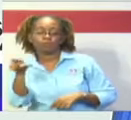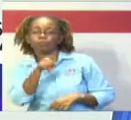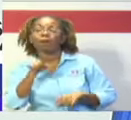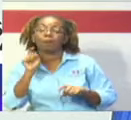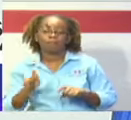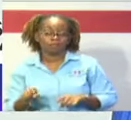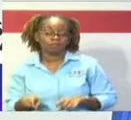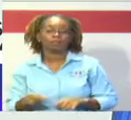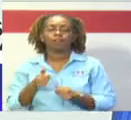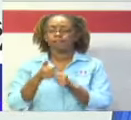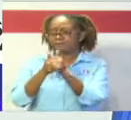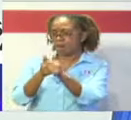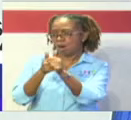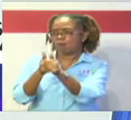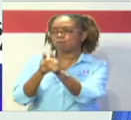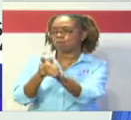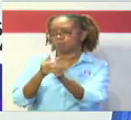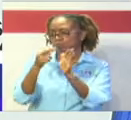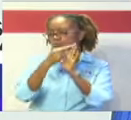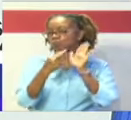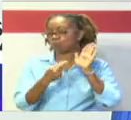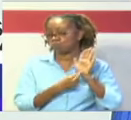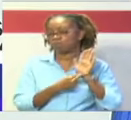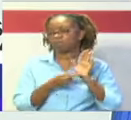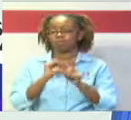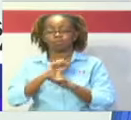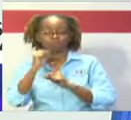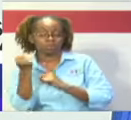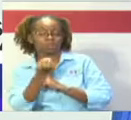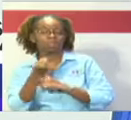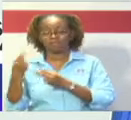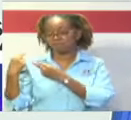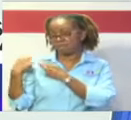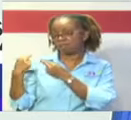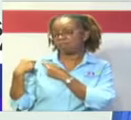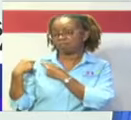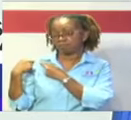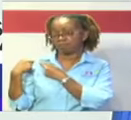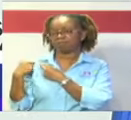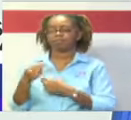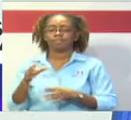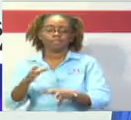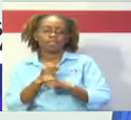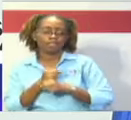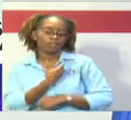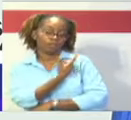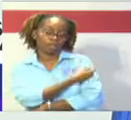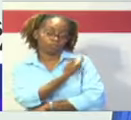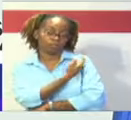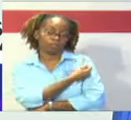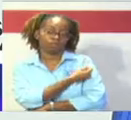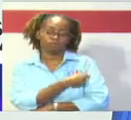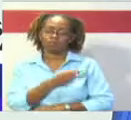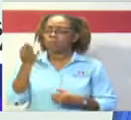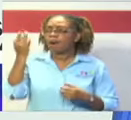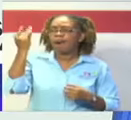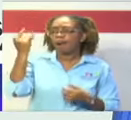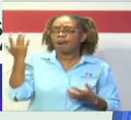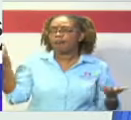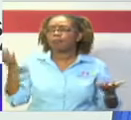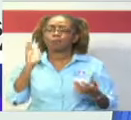responsibility and to get vaccinated. Vaccination protects yourself. It protects the vulnerable